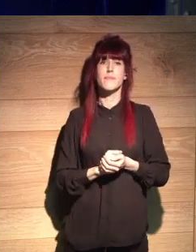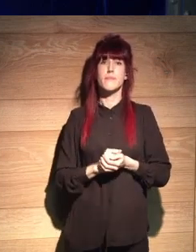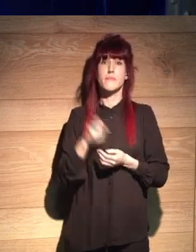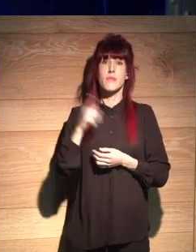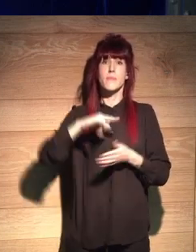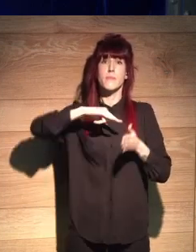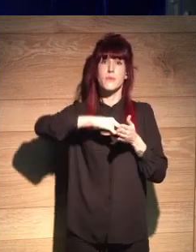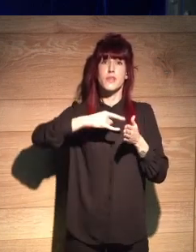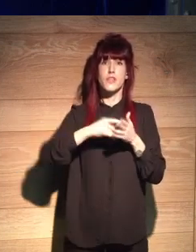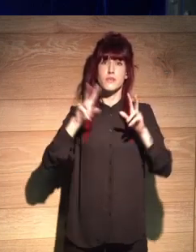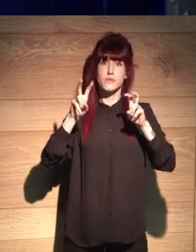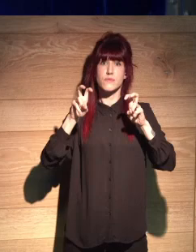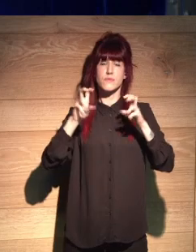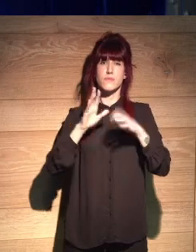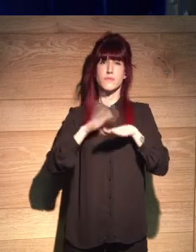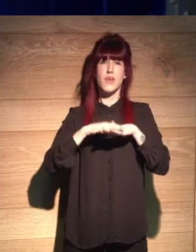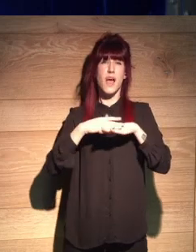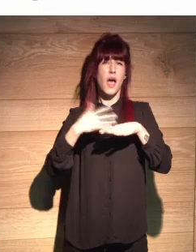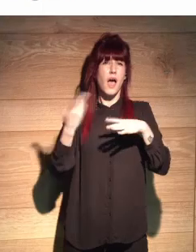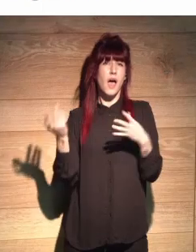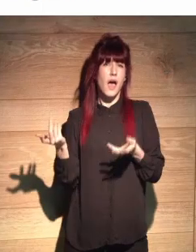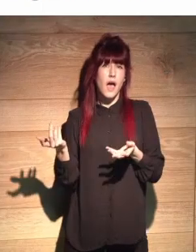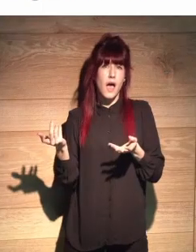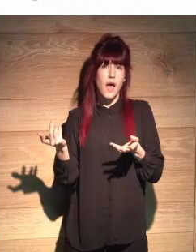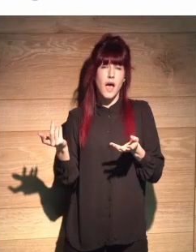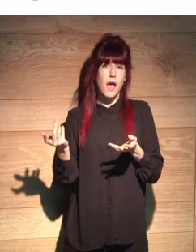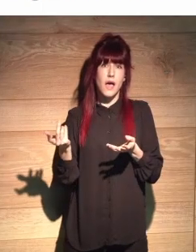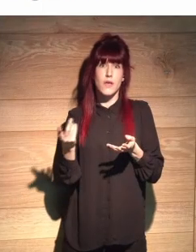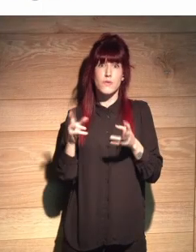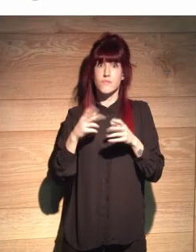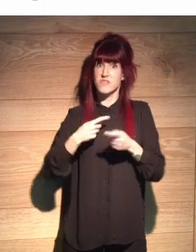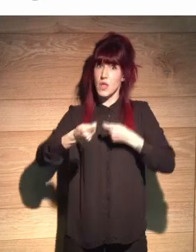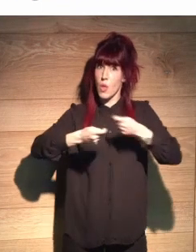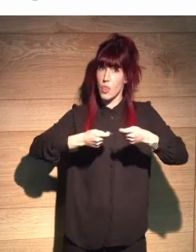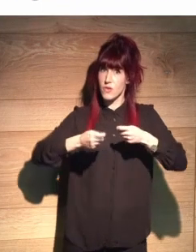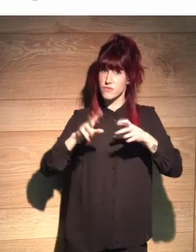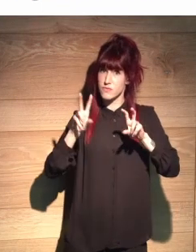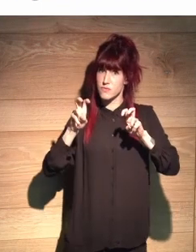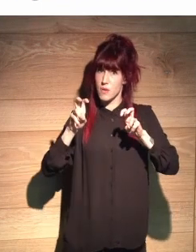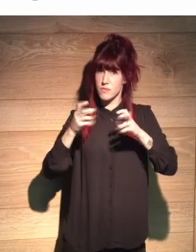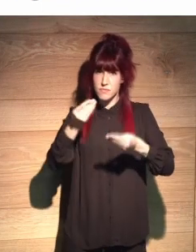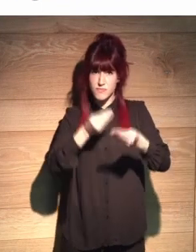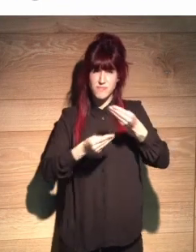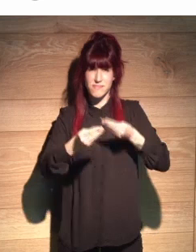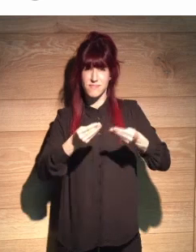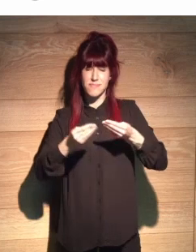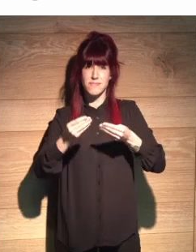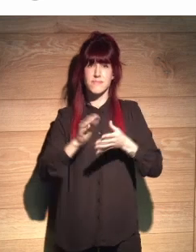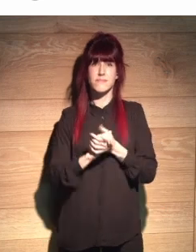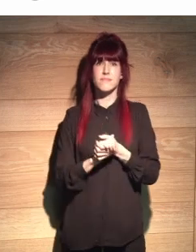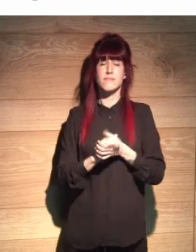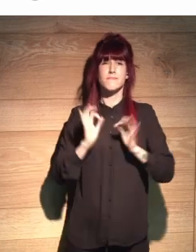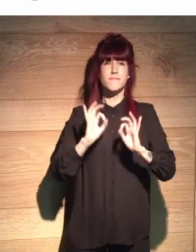projects to gain new businesses. Specifically, I work with the